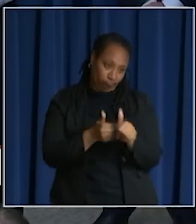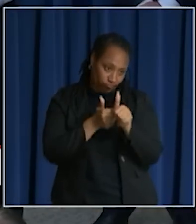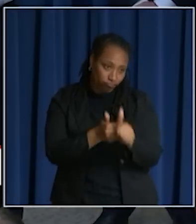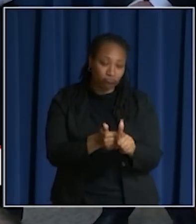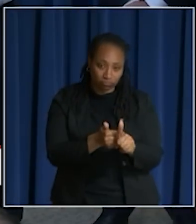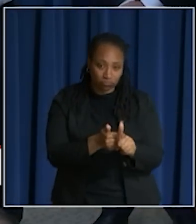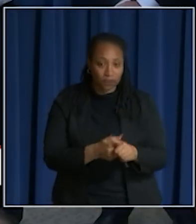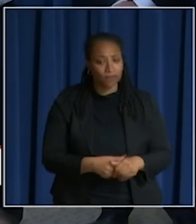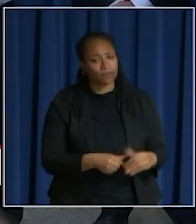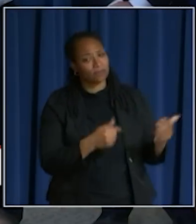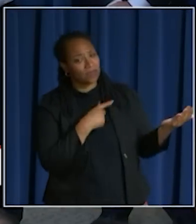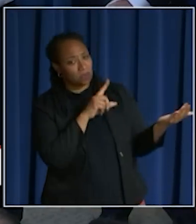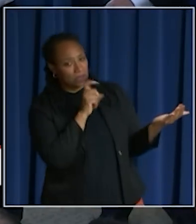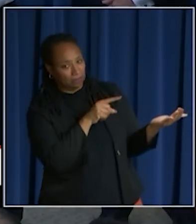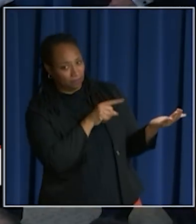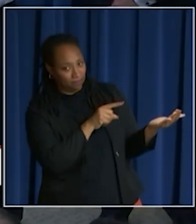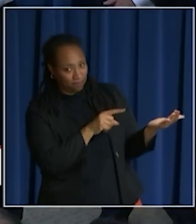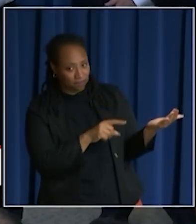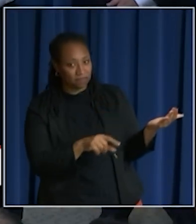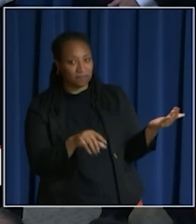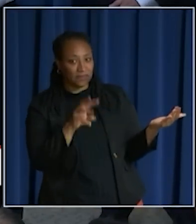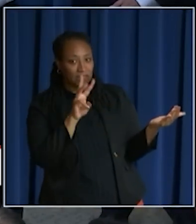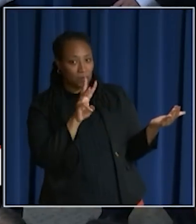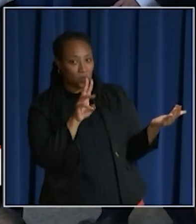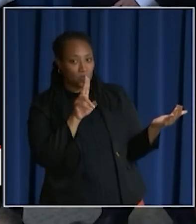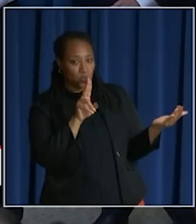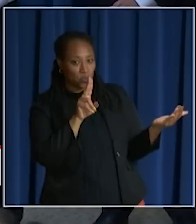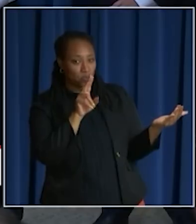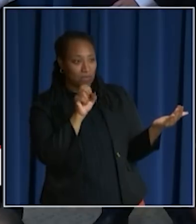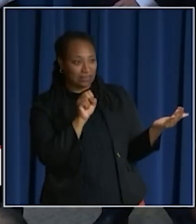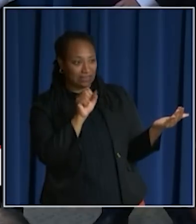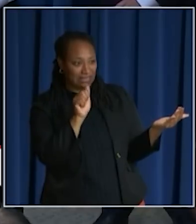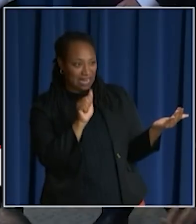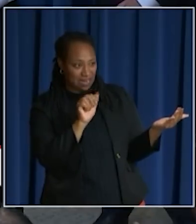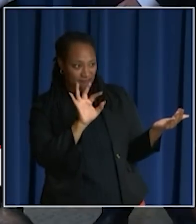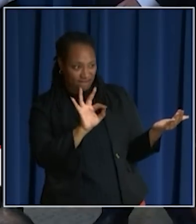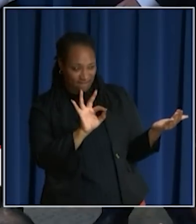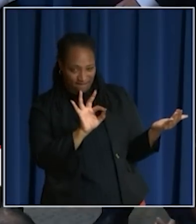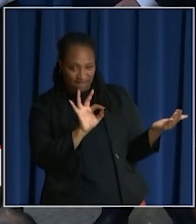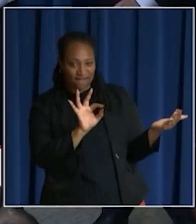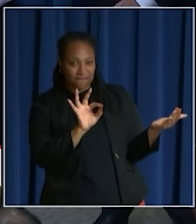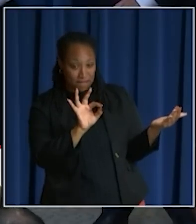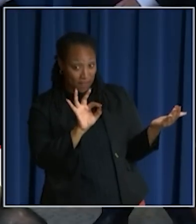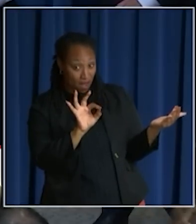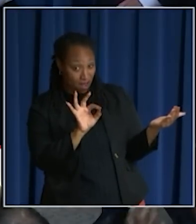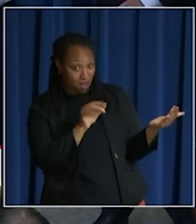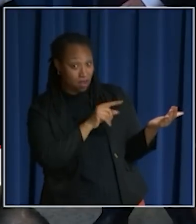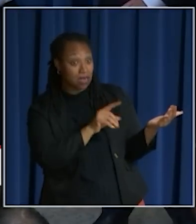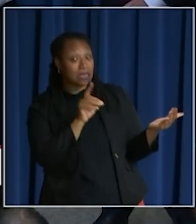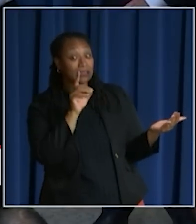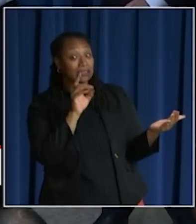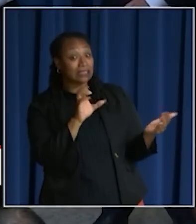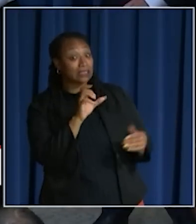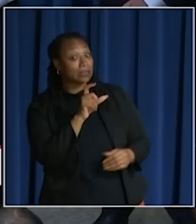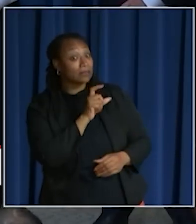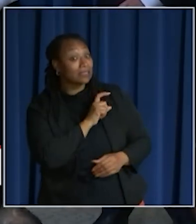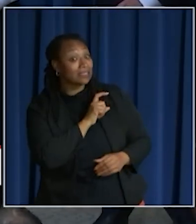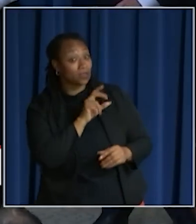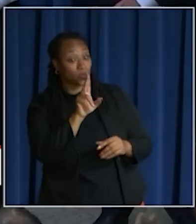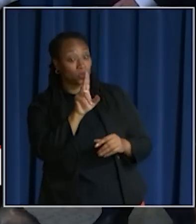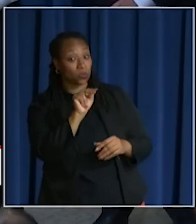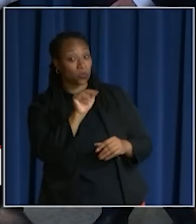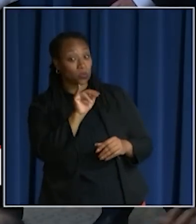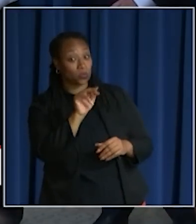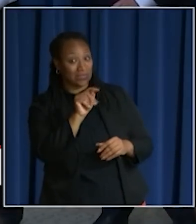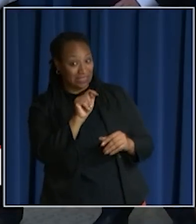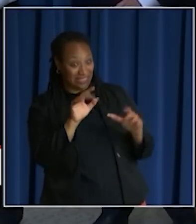Would you be able to respond to the statement that came out from DC Police Union? They've come out recently saying that they stand with the president, and that